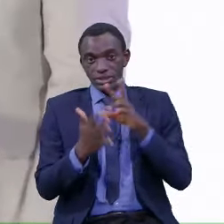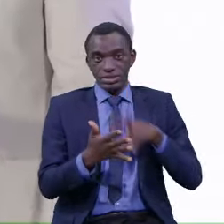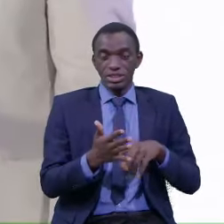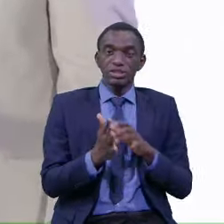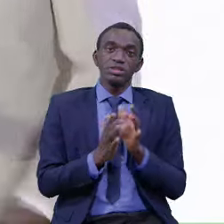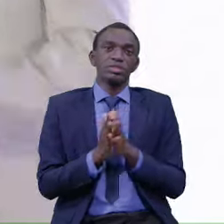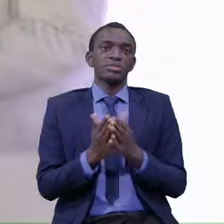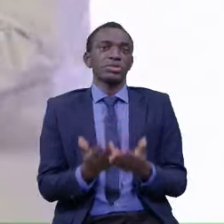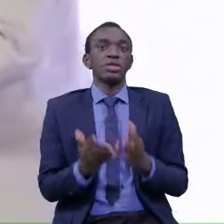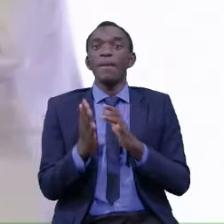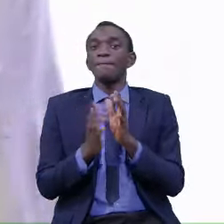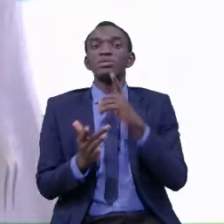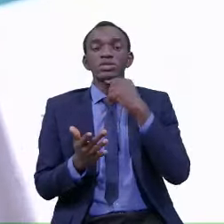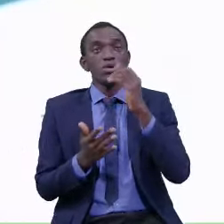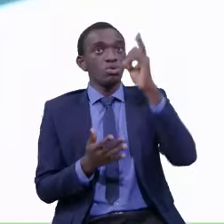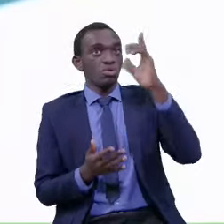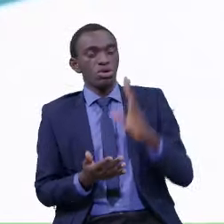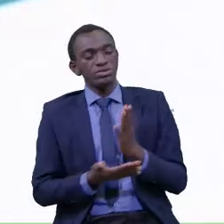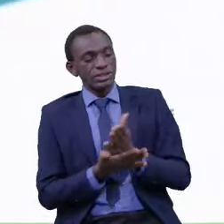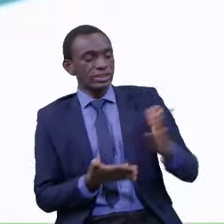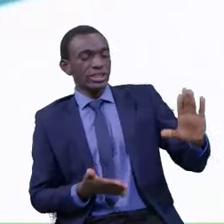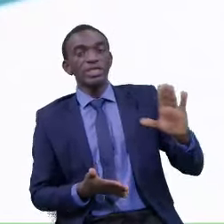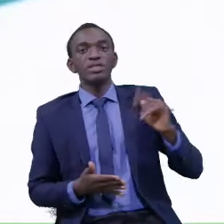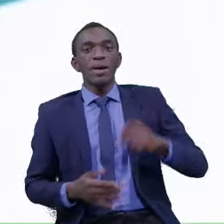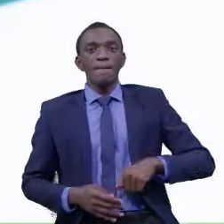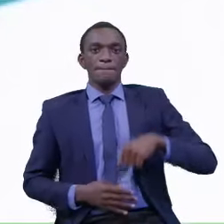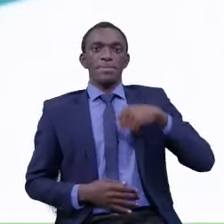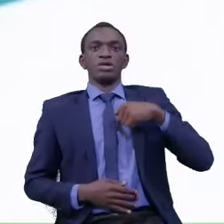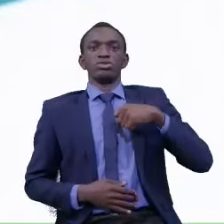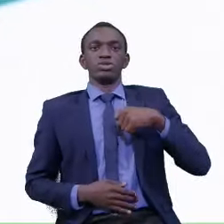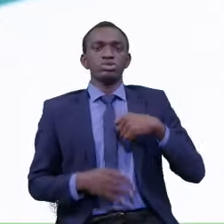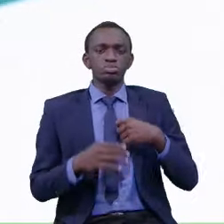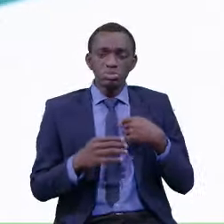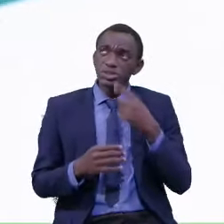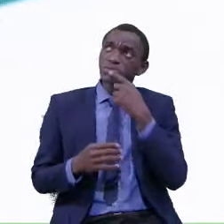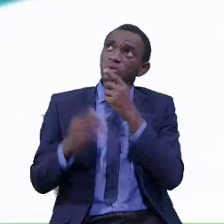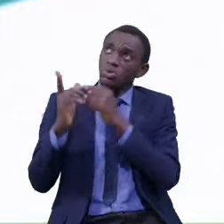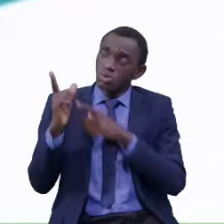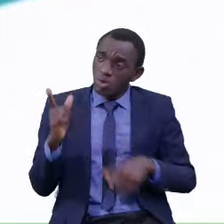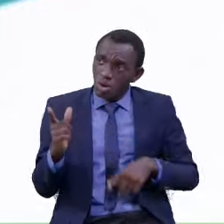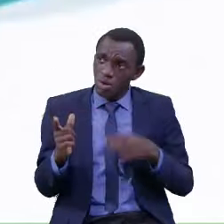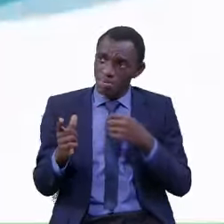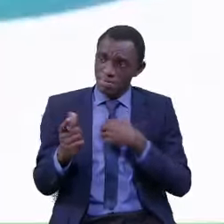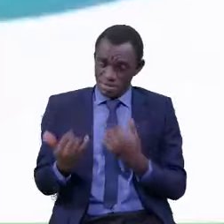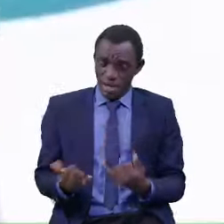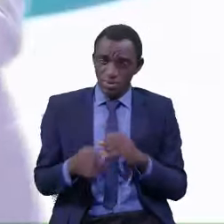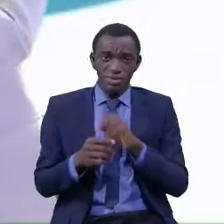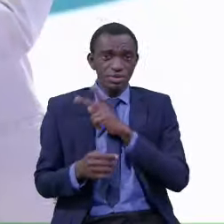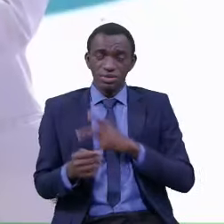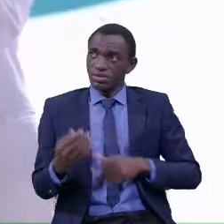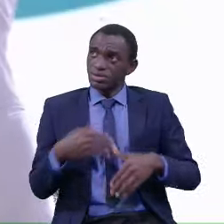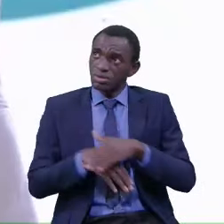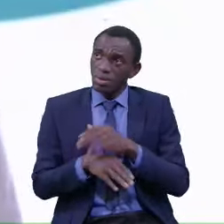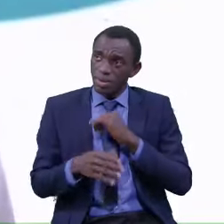resisteth the proud. I say, God, I'm now in the kingdom. I believe in you. I trust in you. We're coming